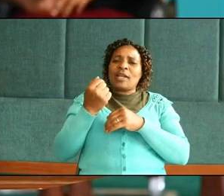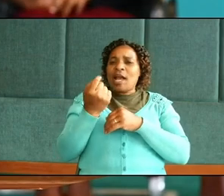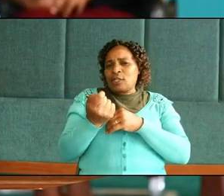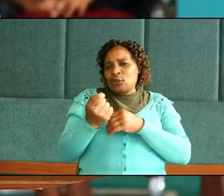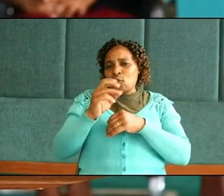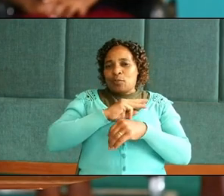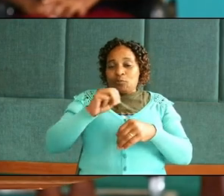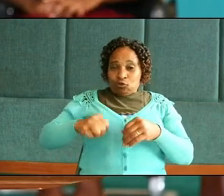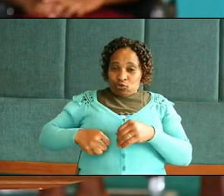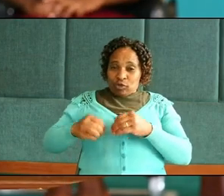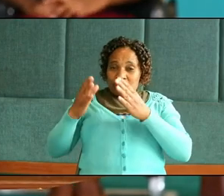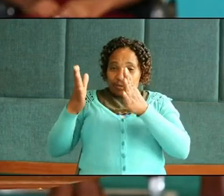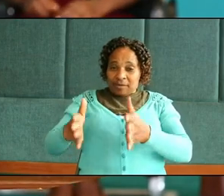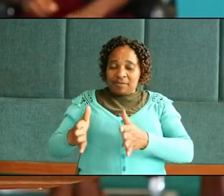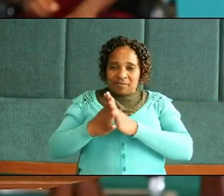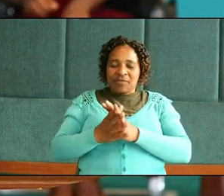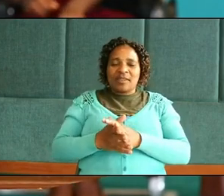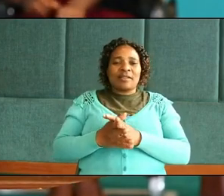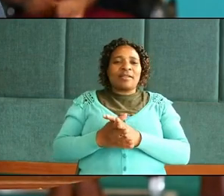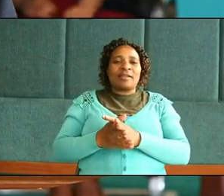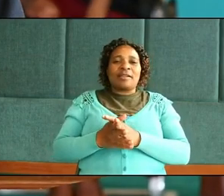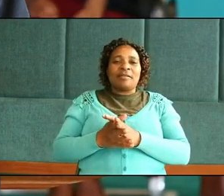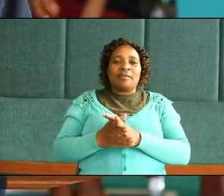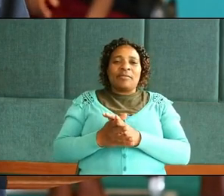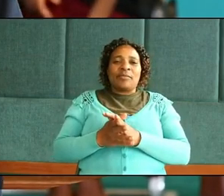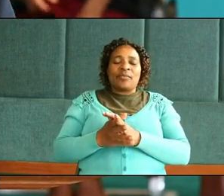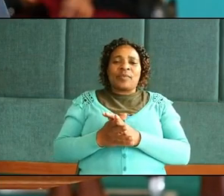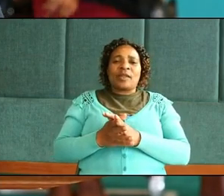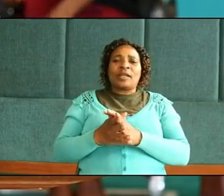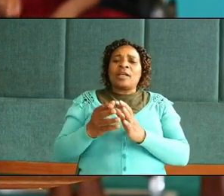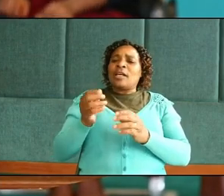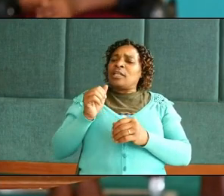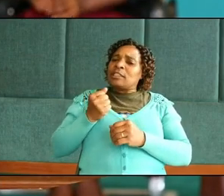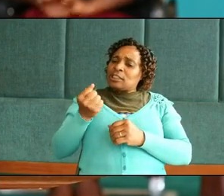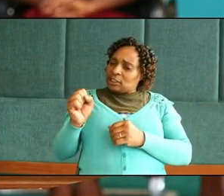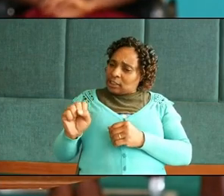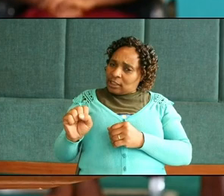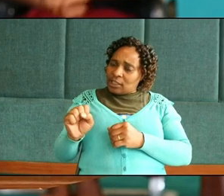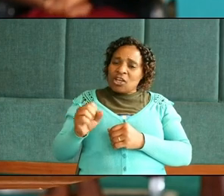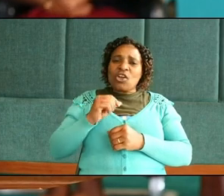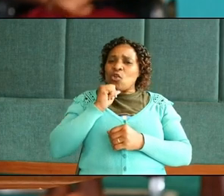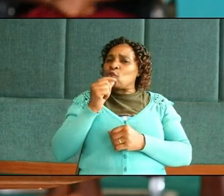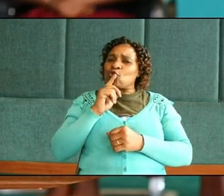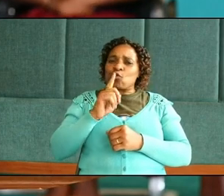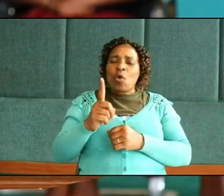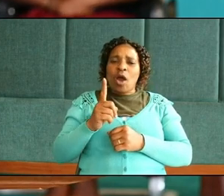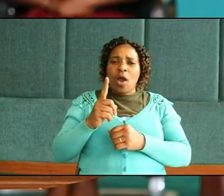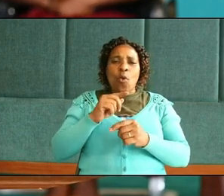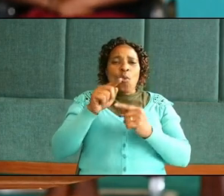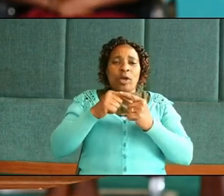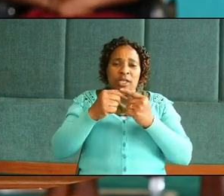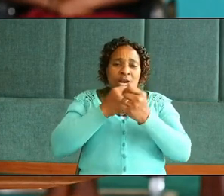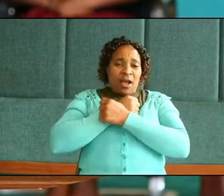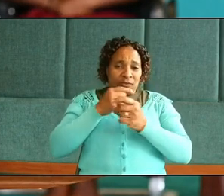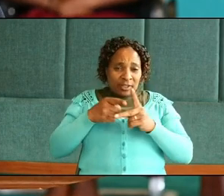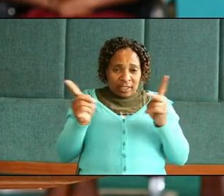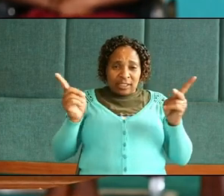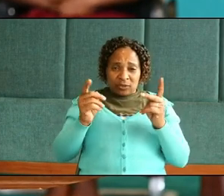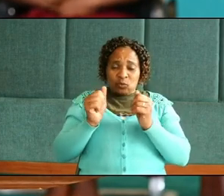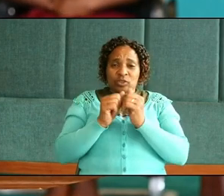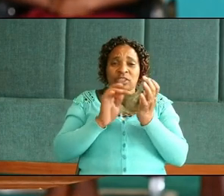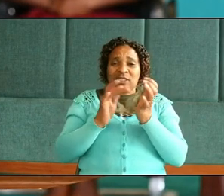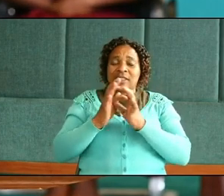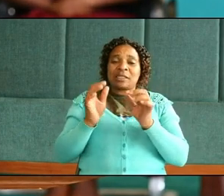little missionary, like a small missionary. She's not sure when she started this love for Jesus, but she could trace it back